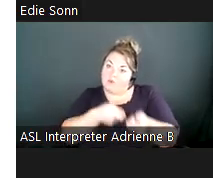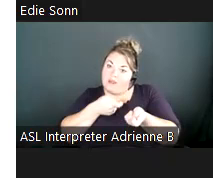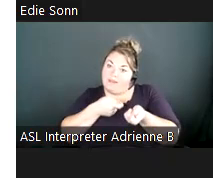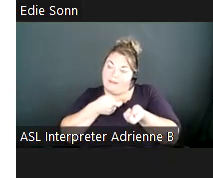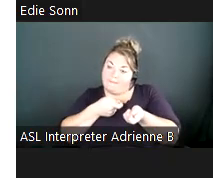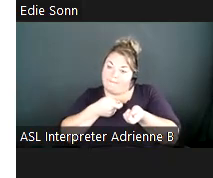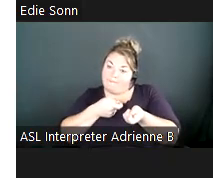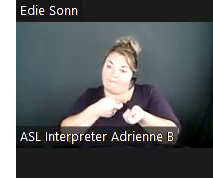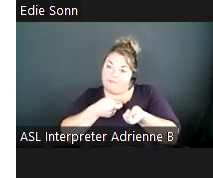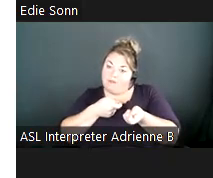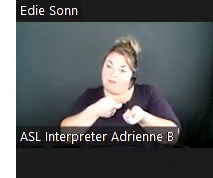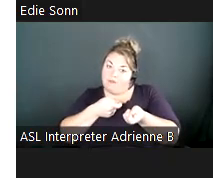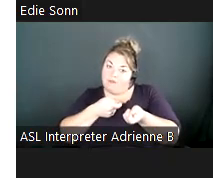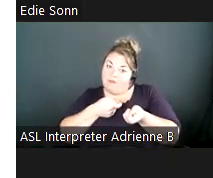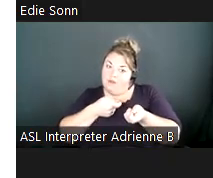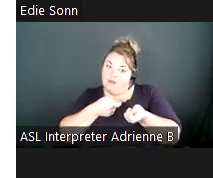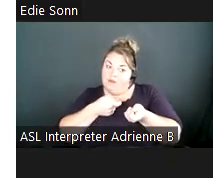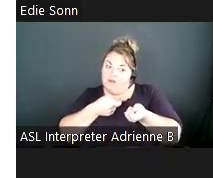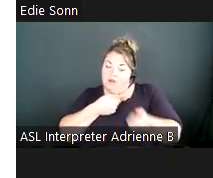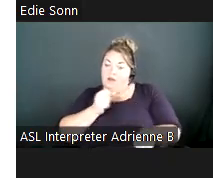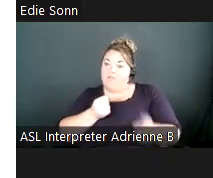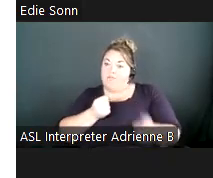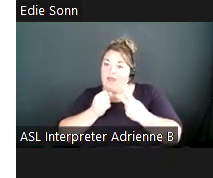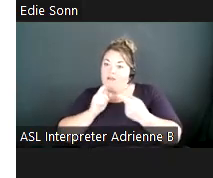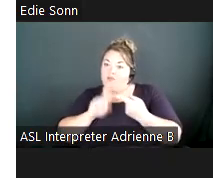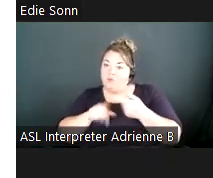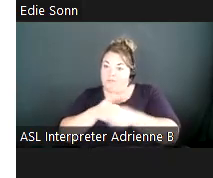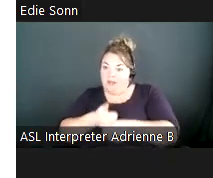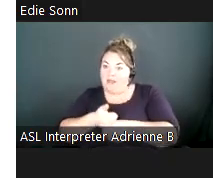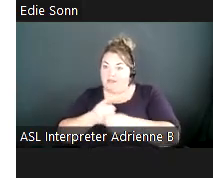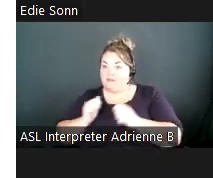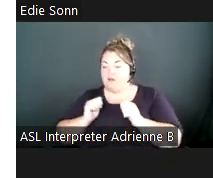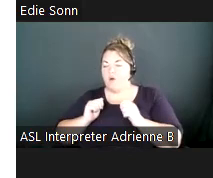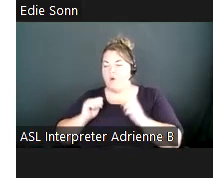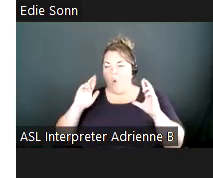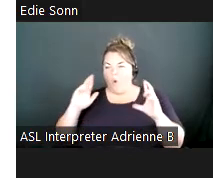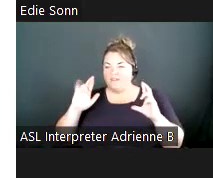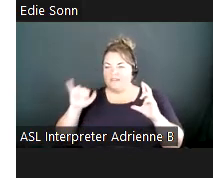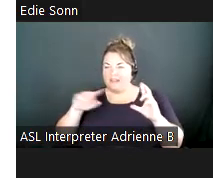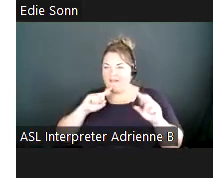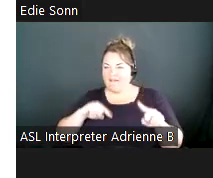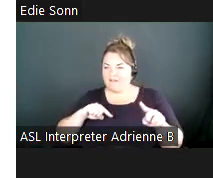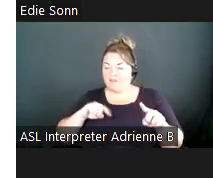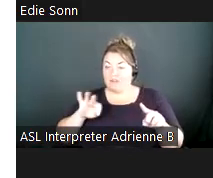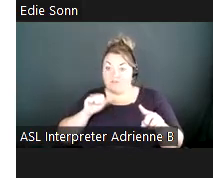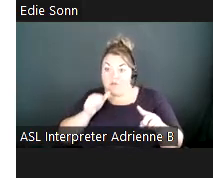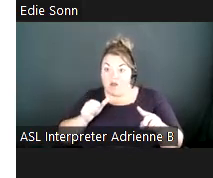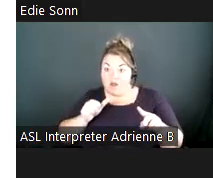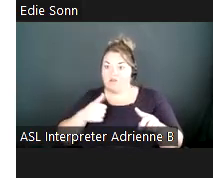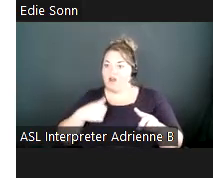or rather bring them back into compliance. I hope that answers, and if not, happy